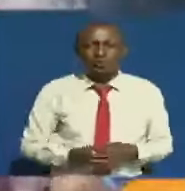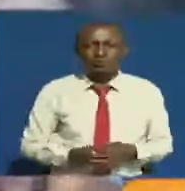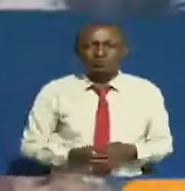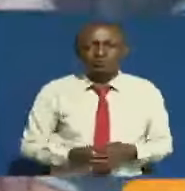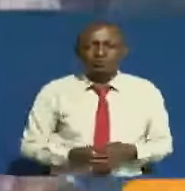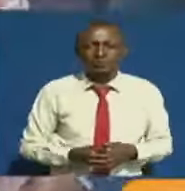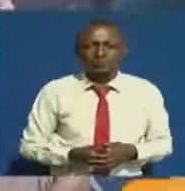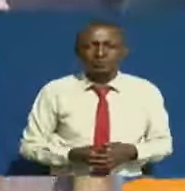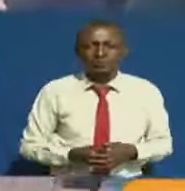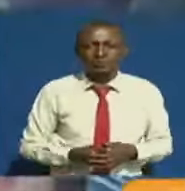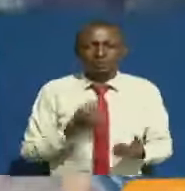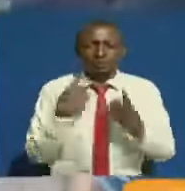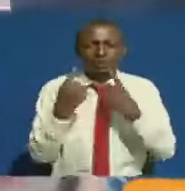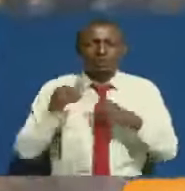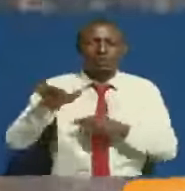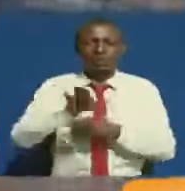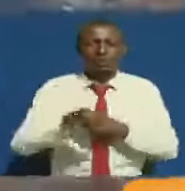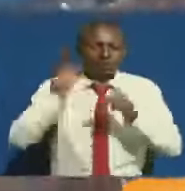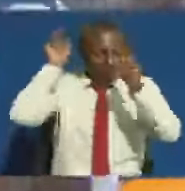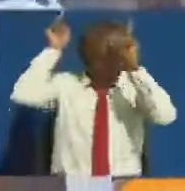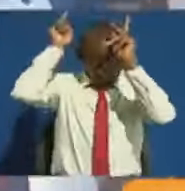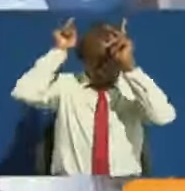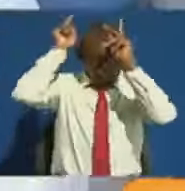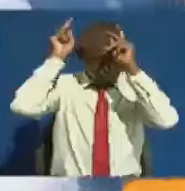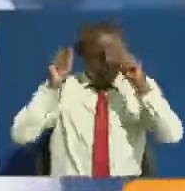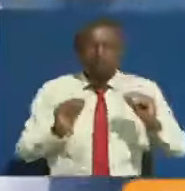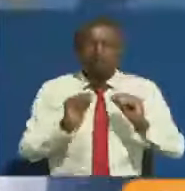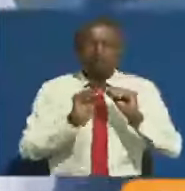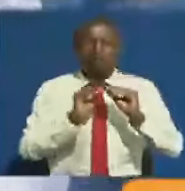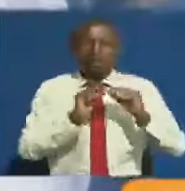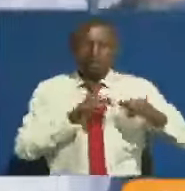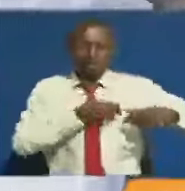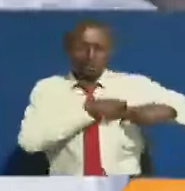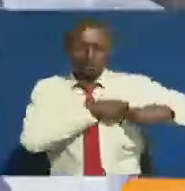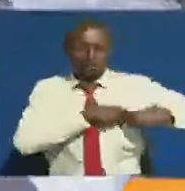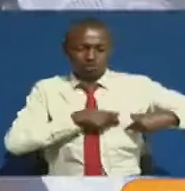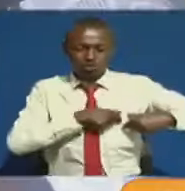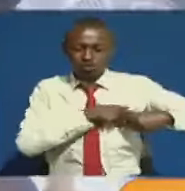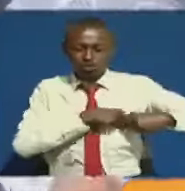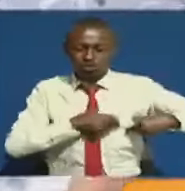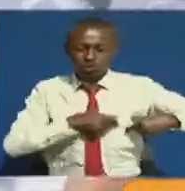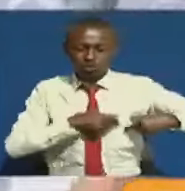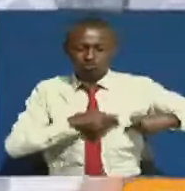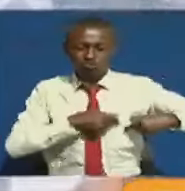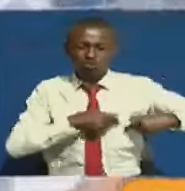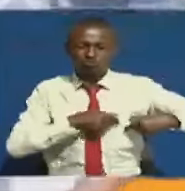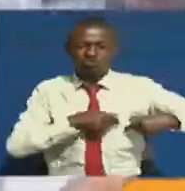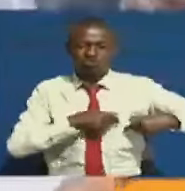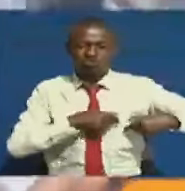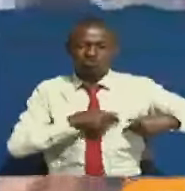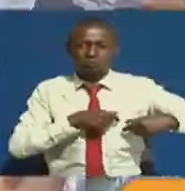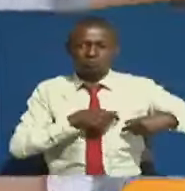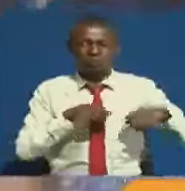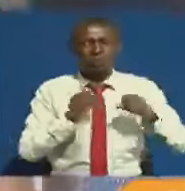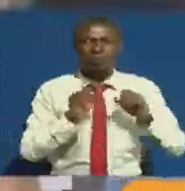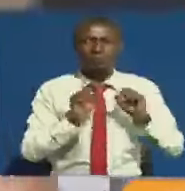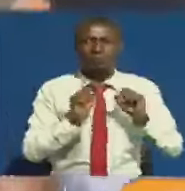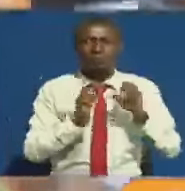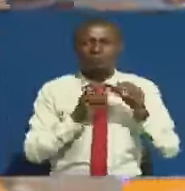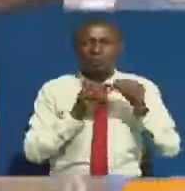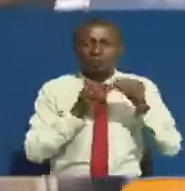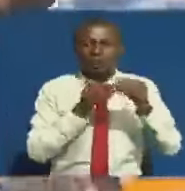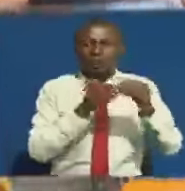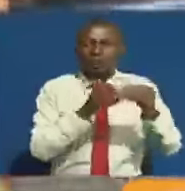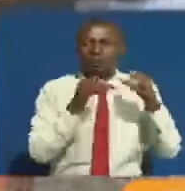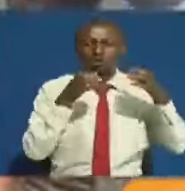Speaking in Kakamega during a delegates meeting, leader of the Movement for Democracy and Growth, allied to the ruling